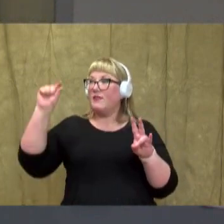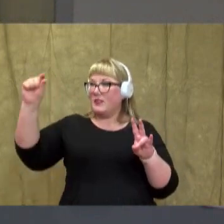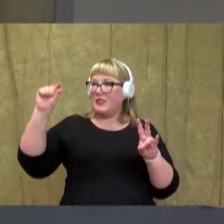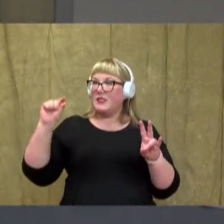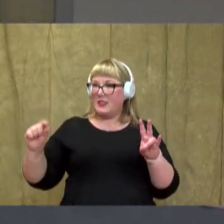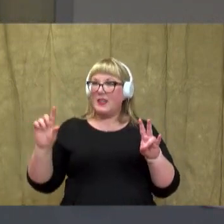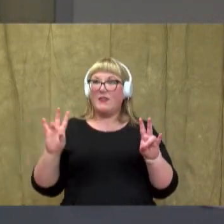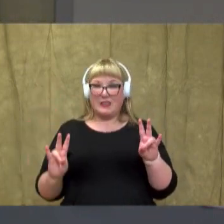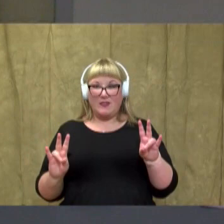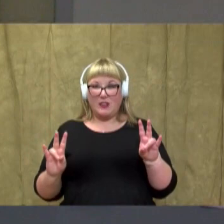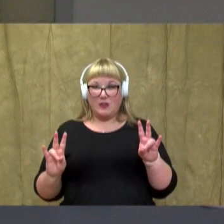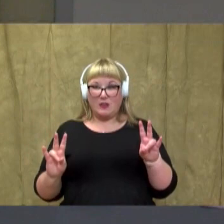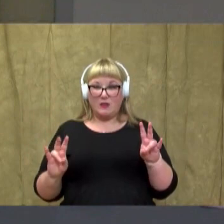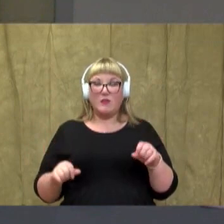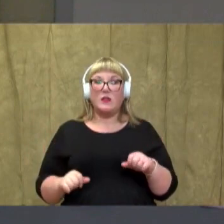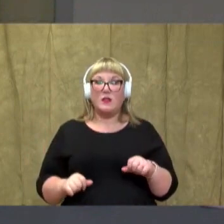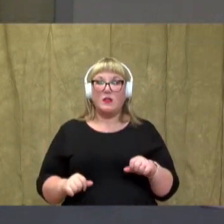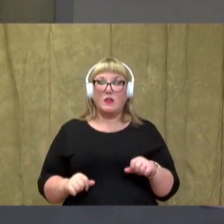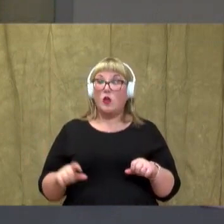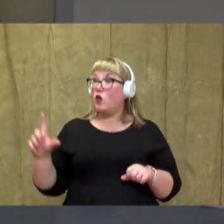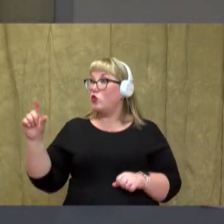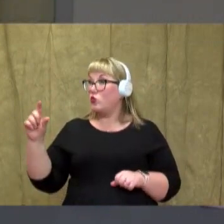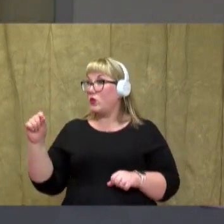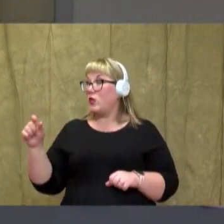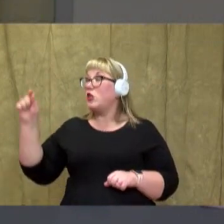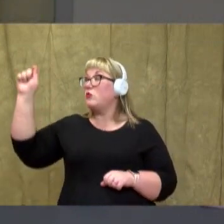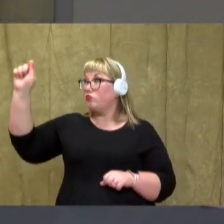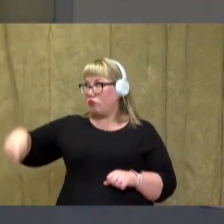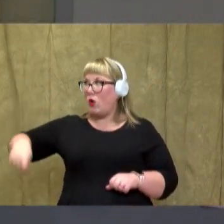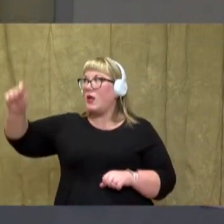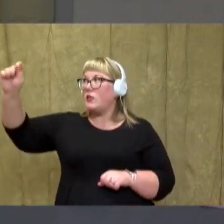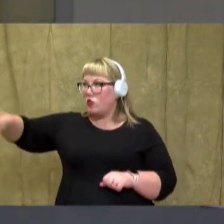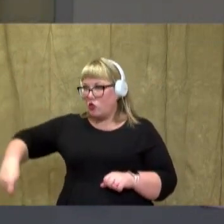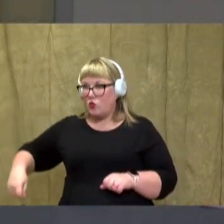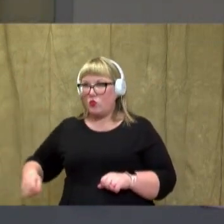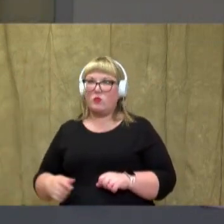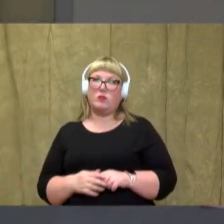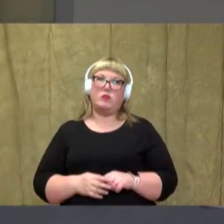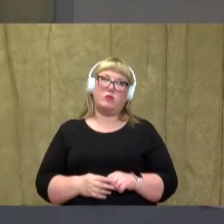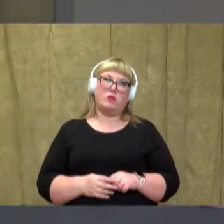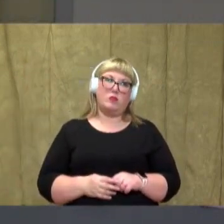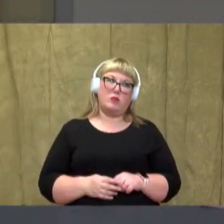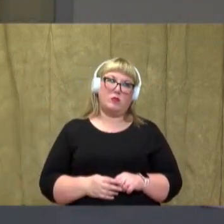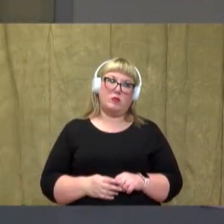7. And 20 is 2 rods.